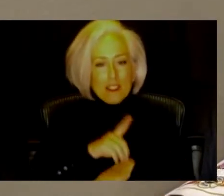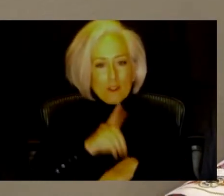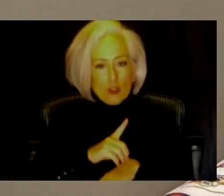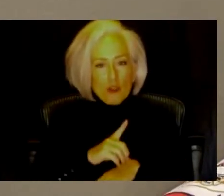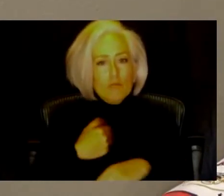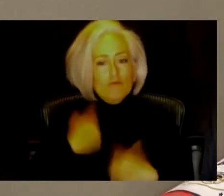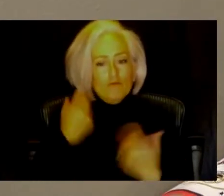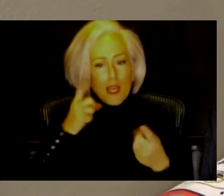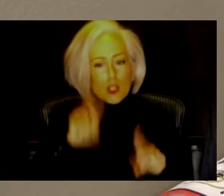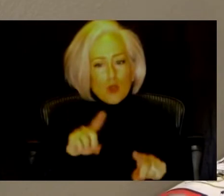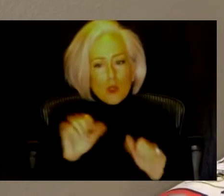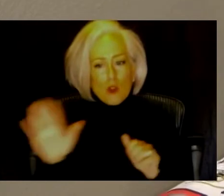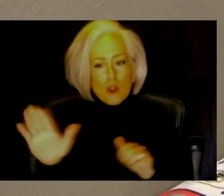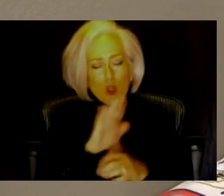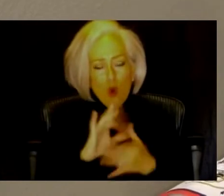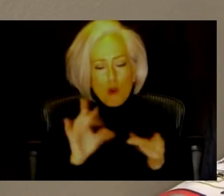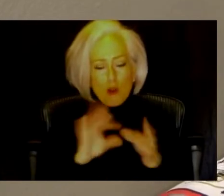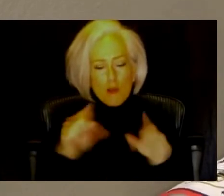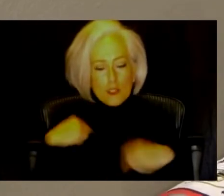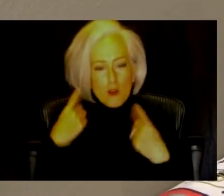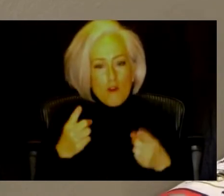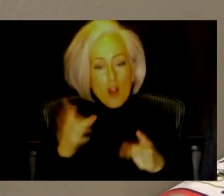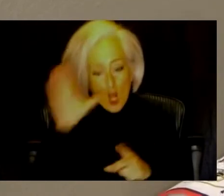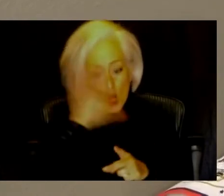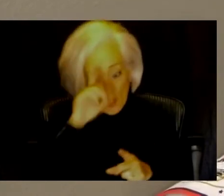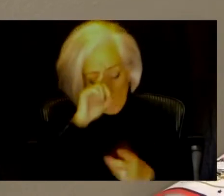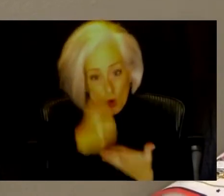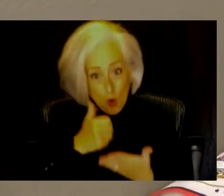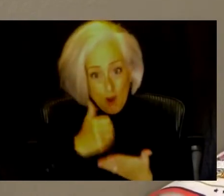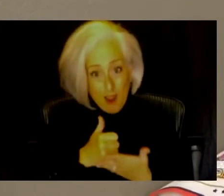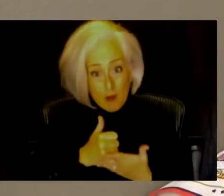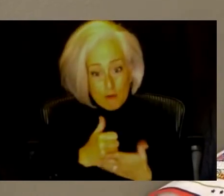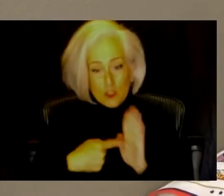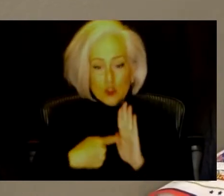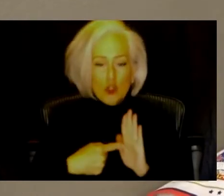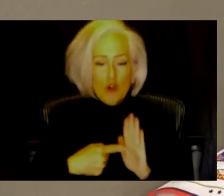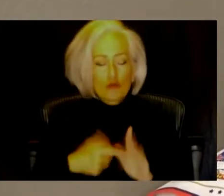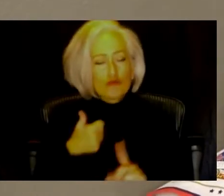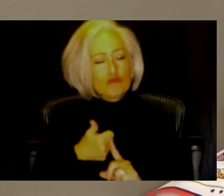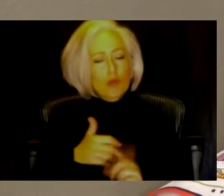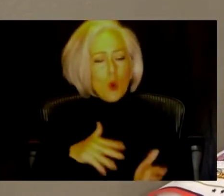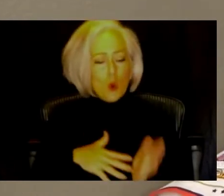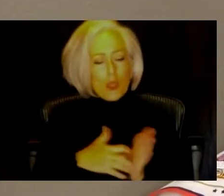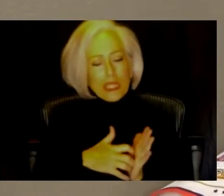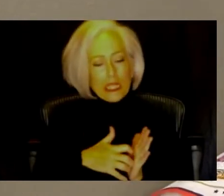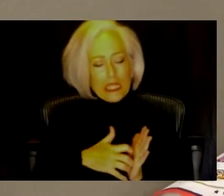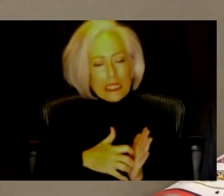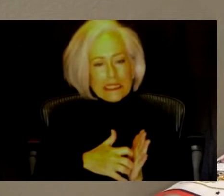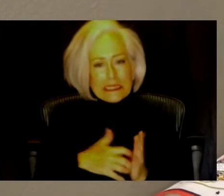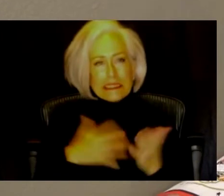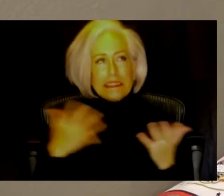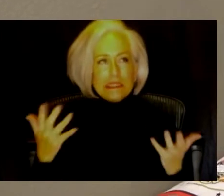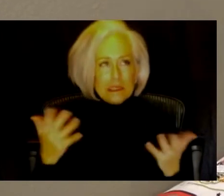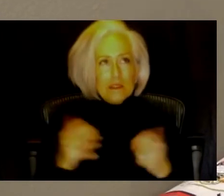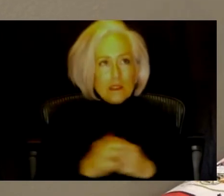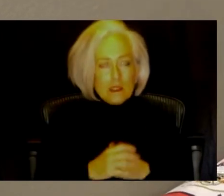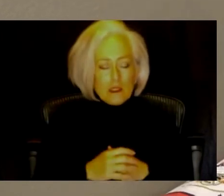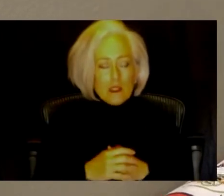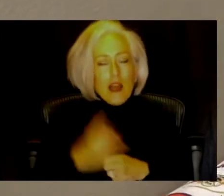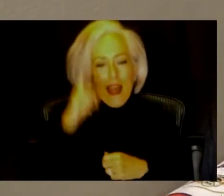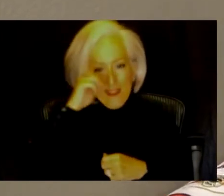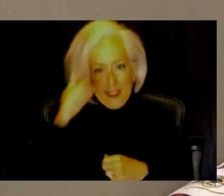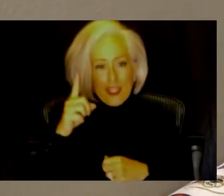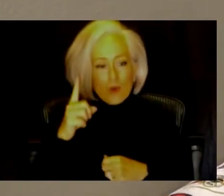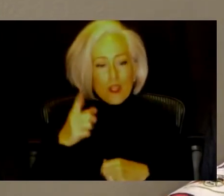far. Seeking help was a weakness. So I think we've gotten better at